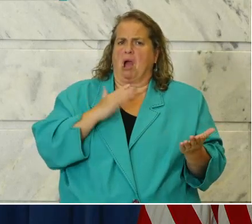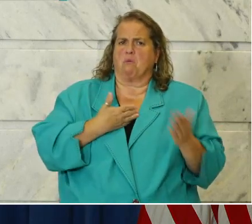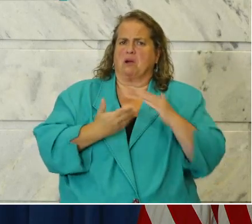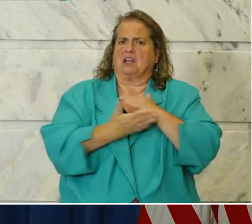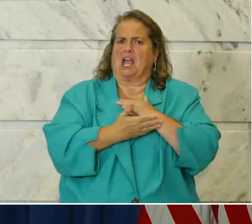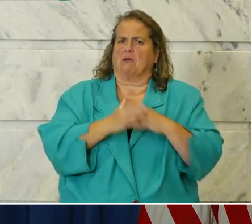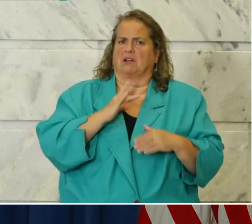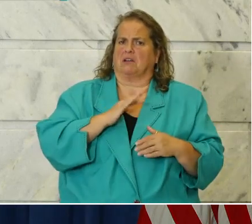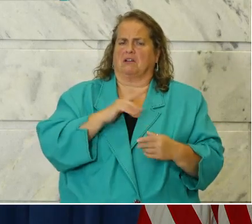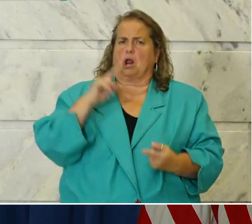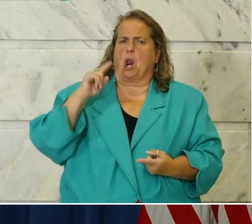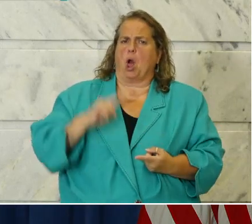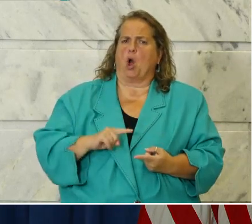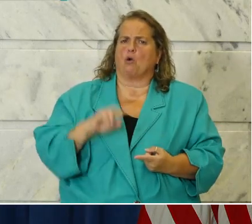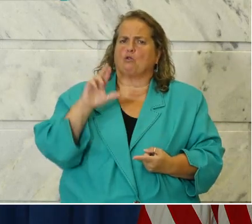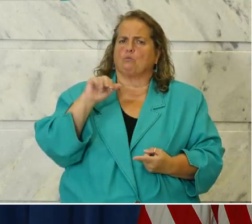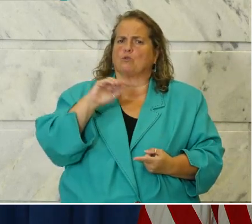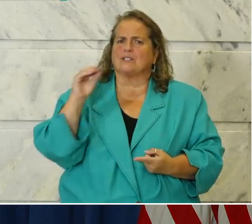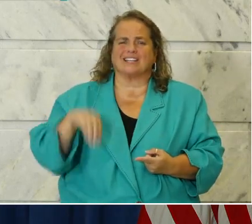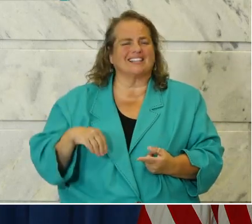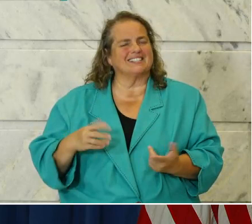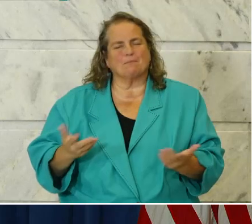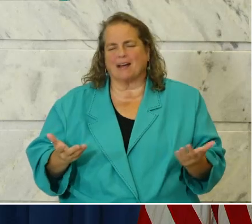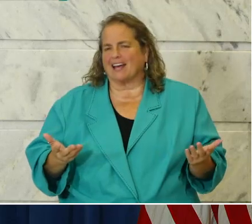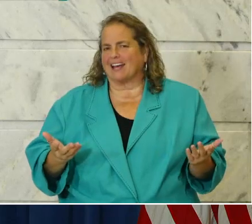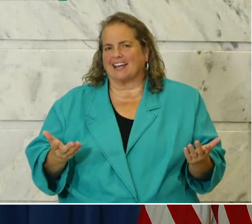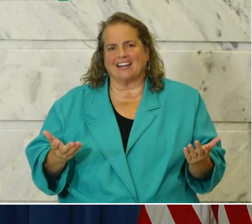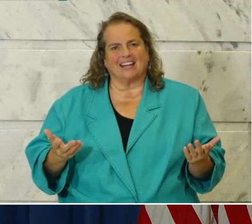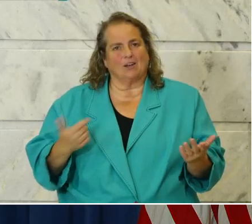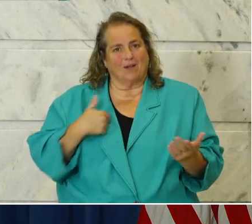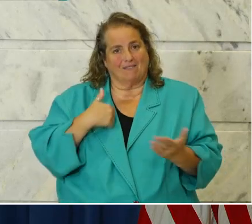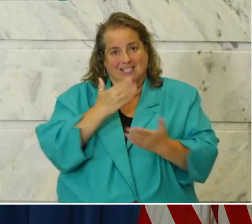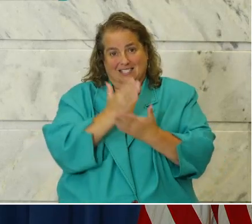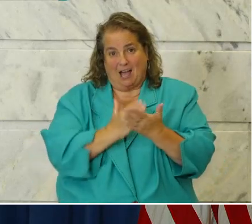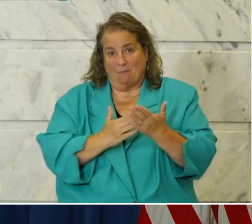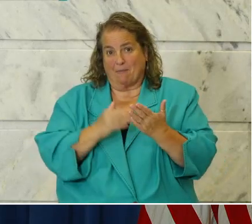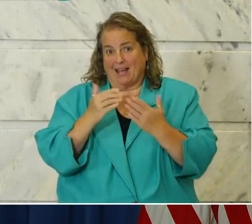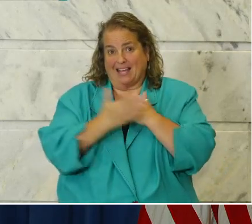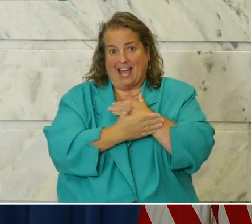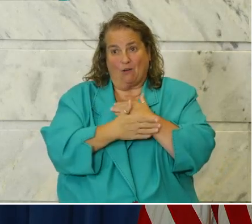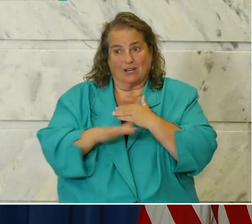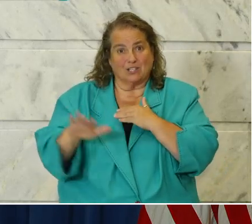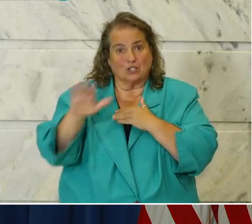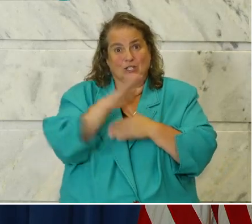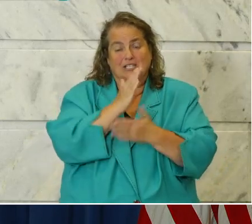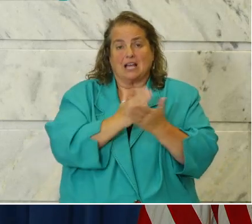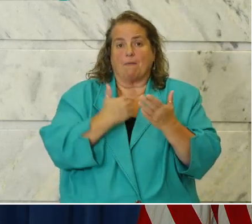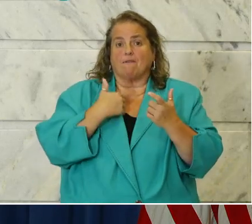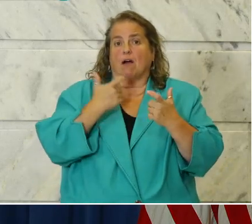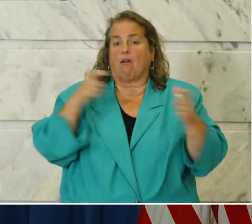spreading everywhere when you've got some of the counties that we saw today that suddenly have a lot of cases.